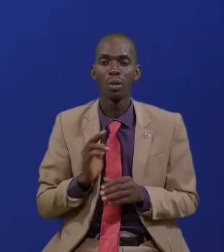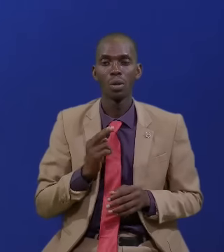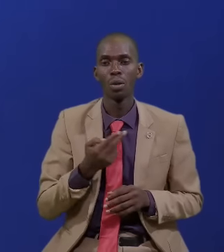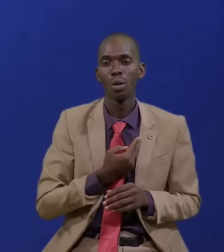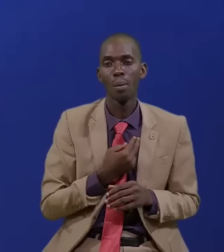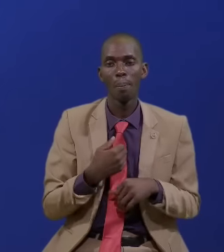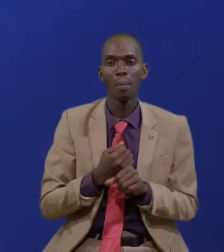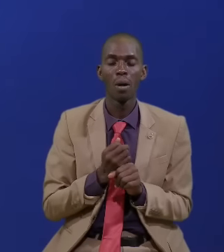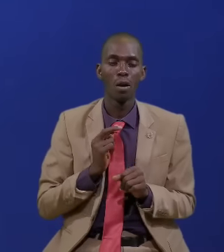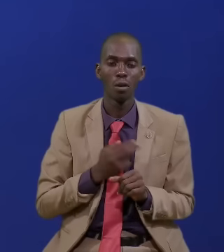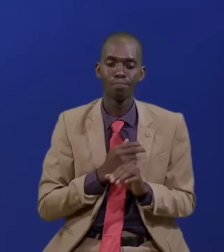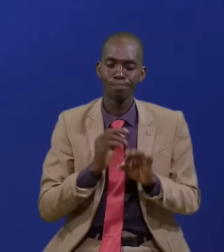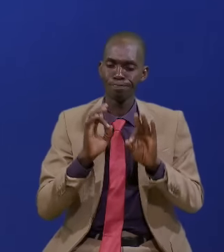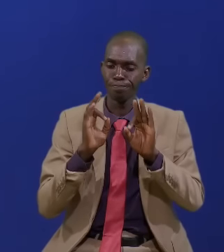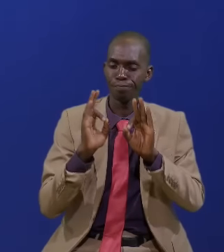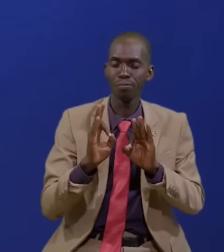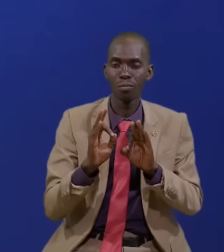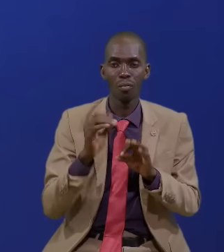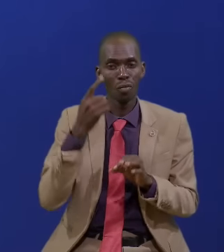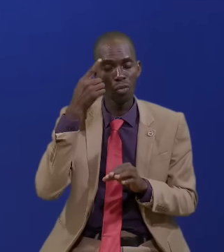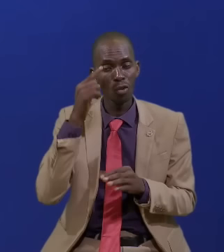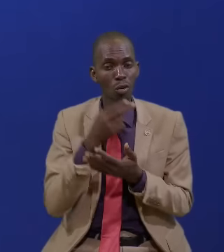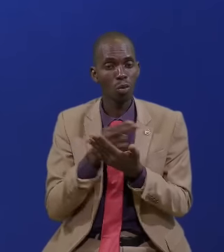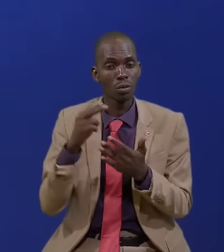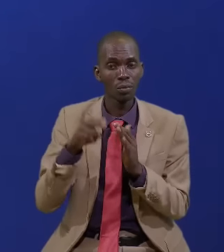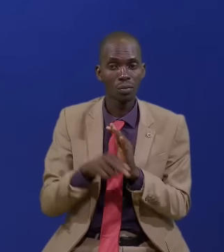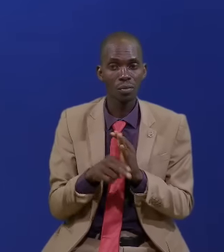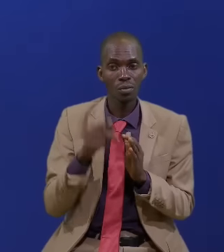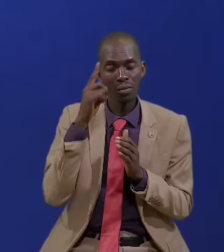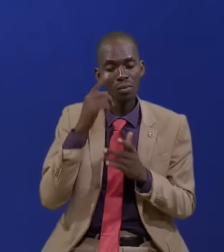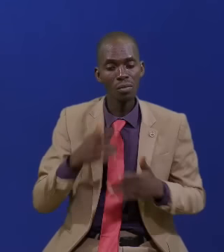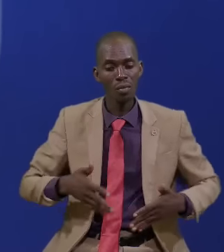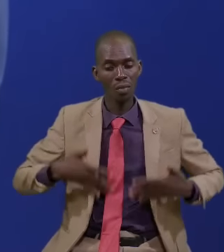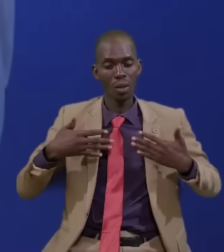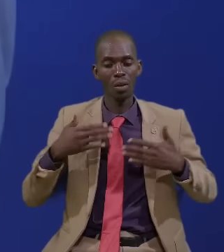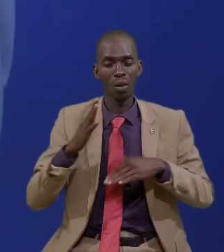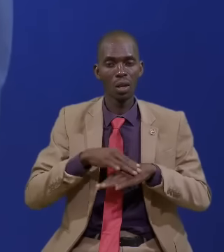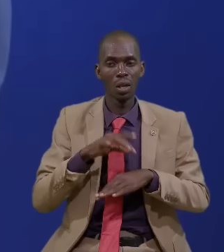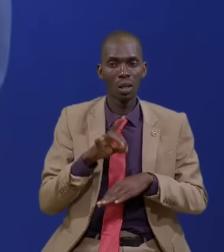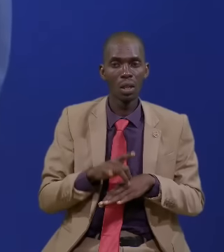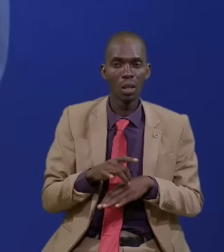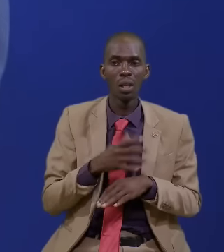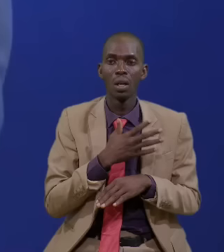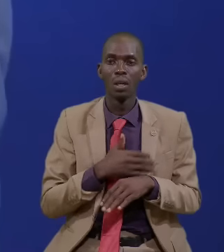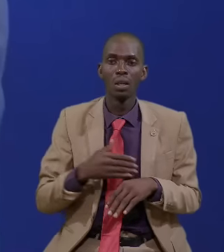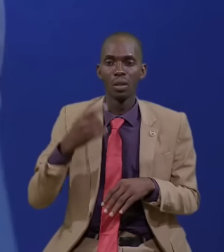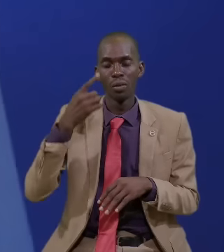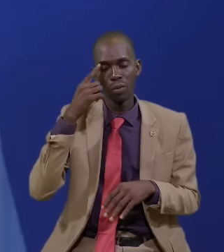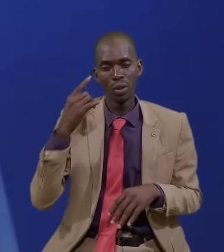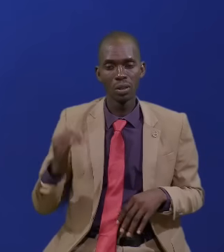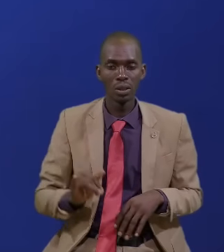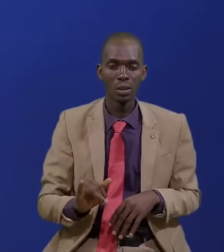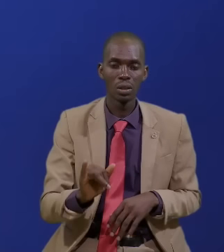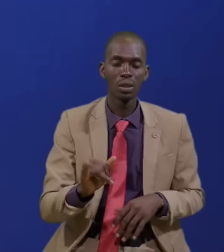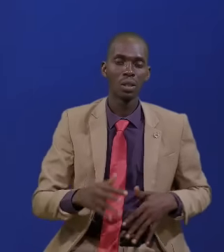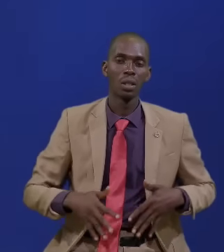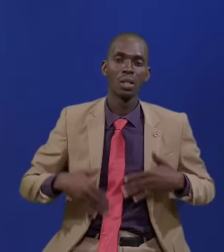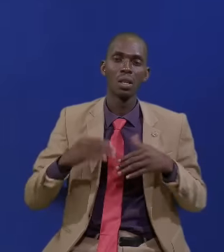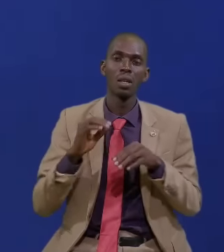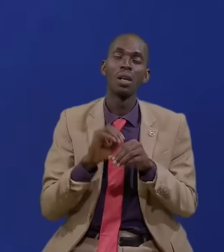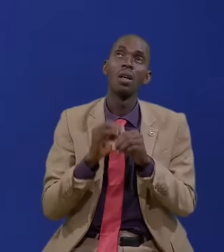in holiness for life on earth and for eternal life in